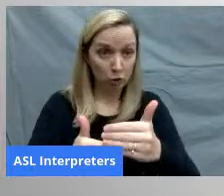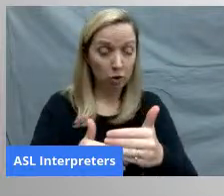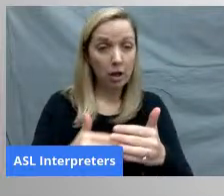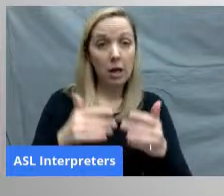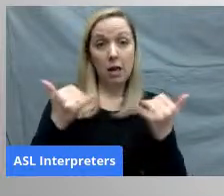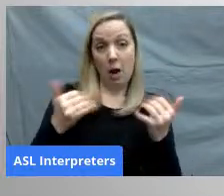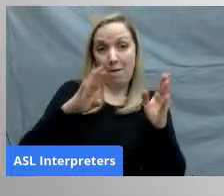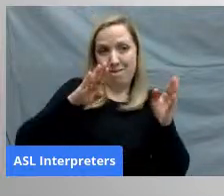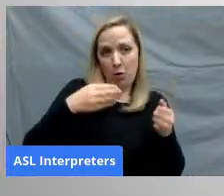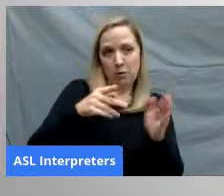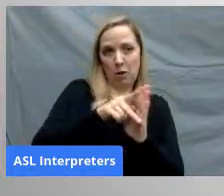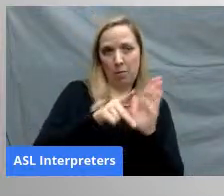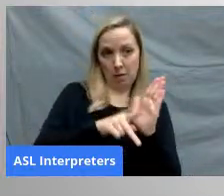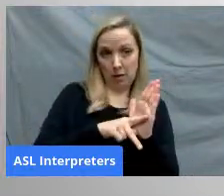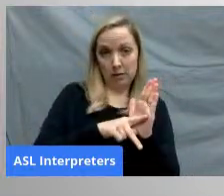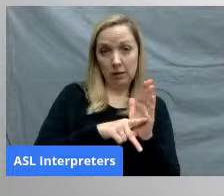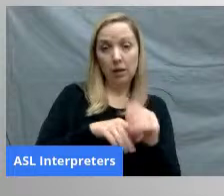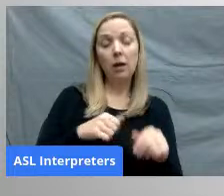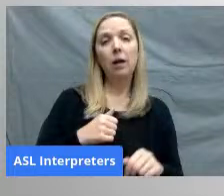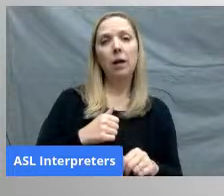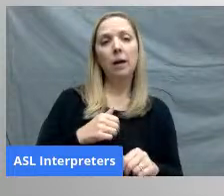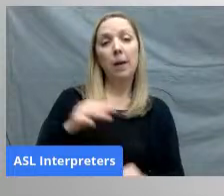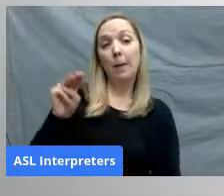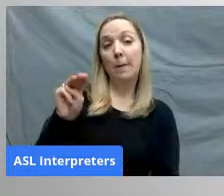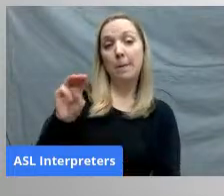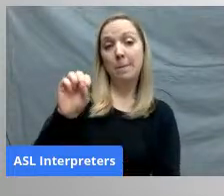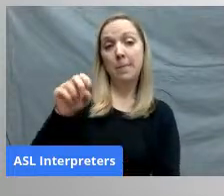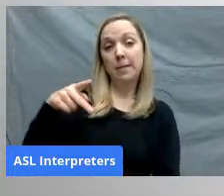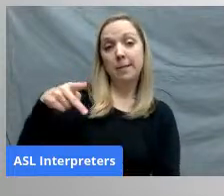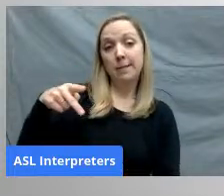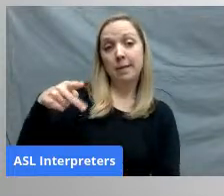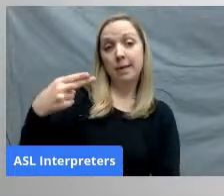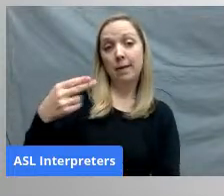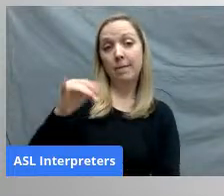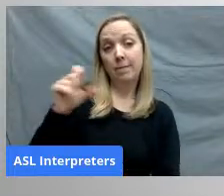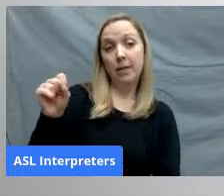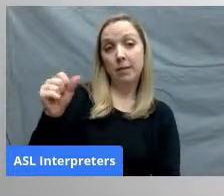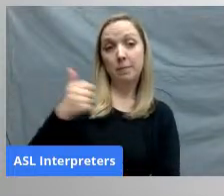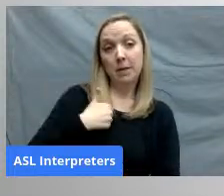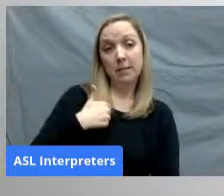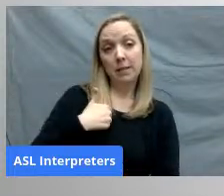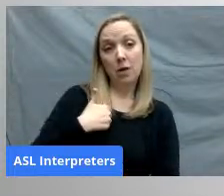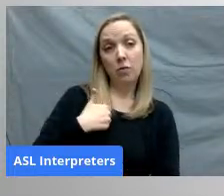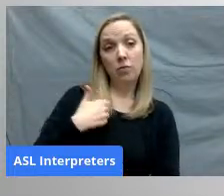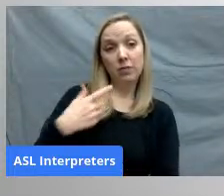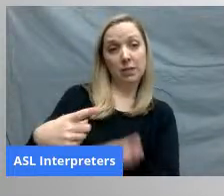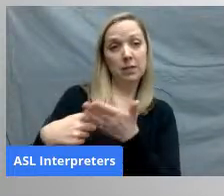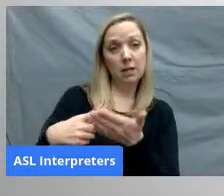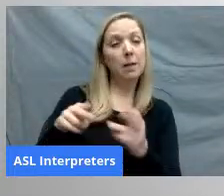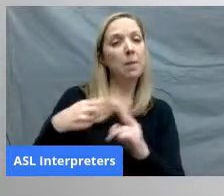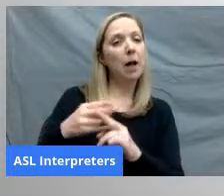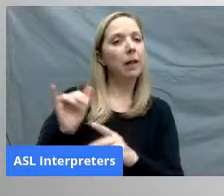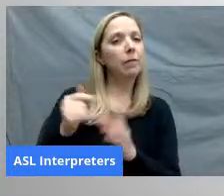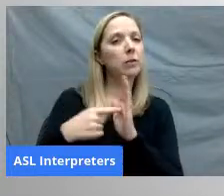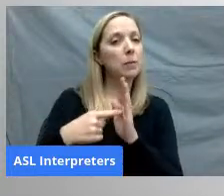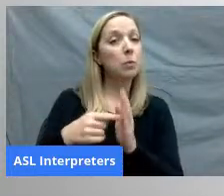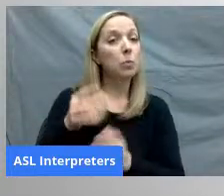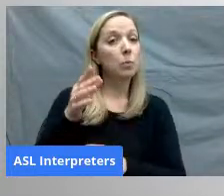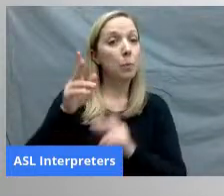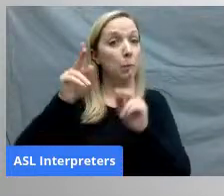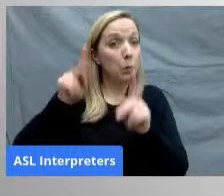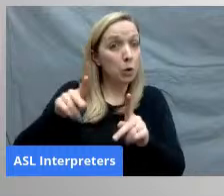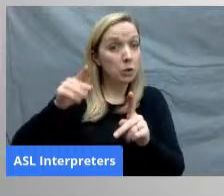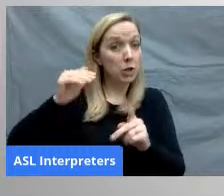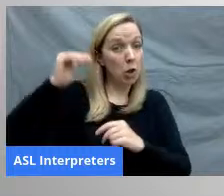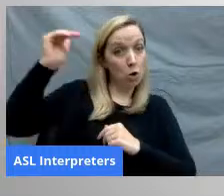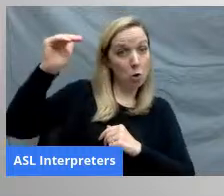to, for example, you know, we can say the person can be in earshot, but we also know that in real life situations, sometimes a